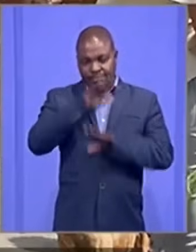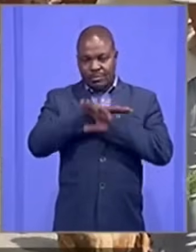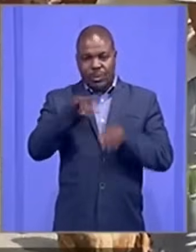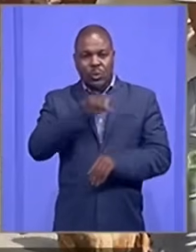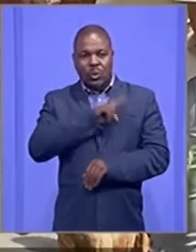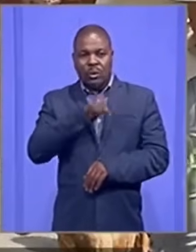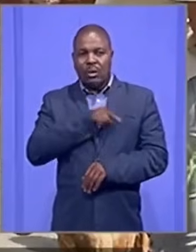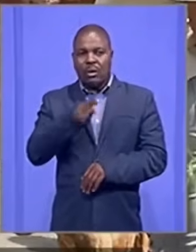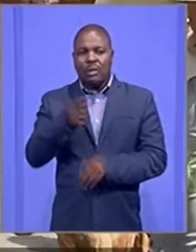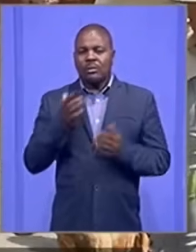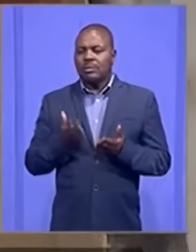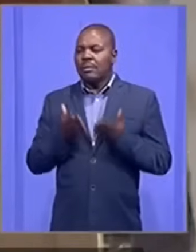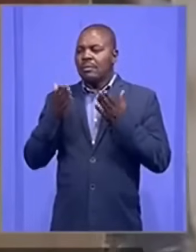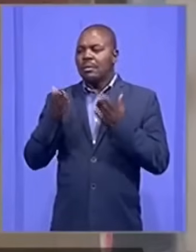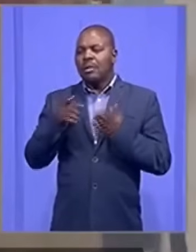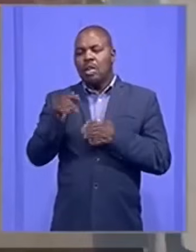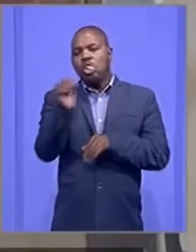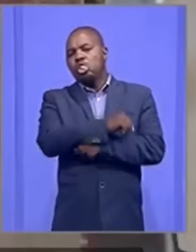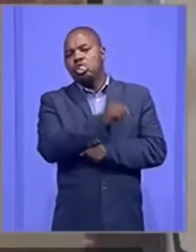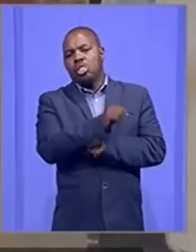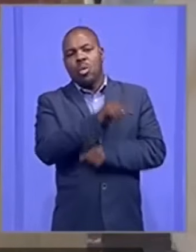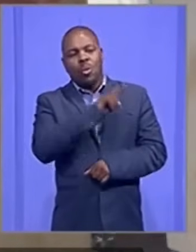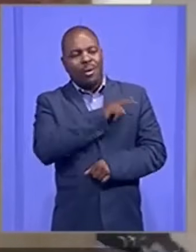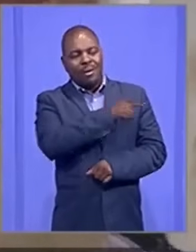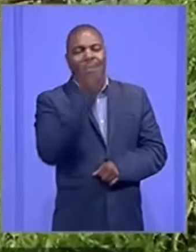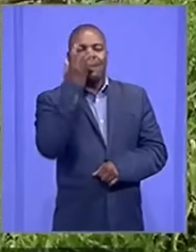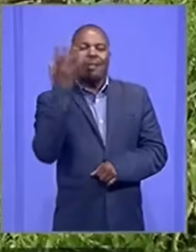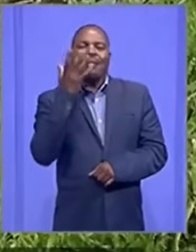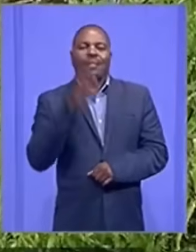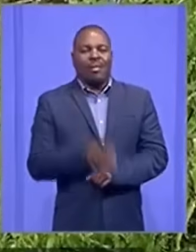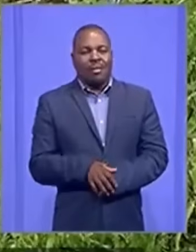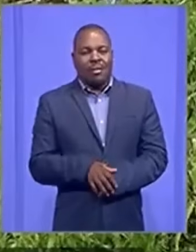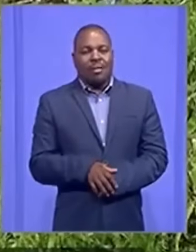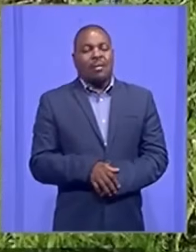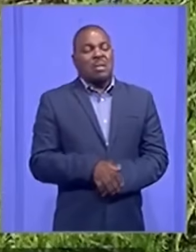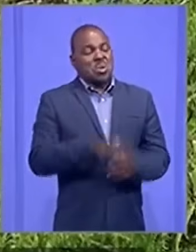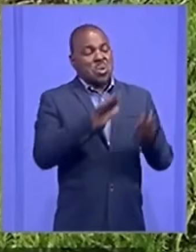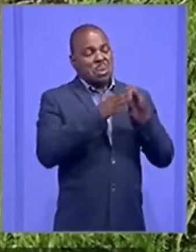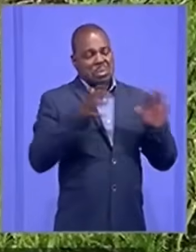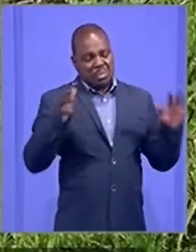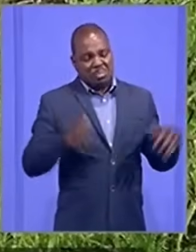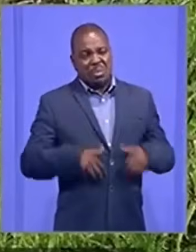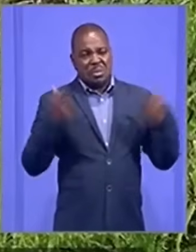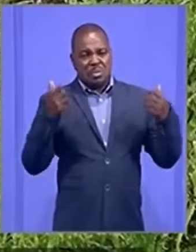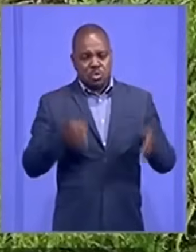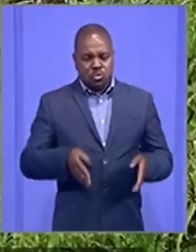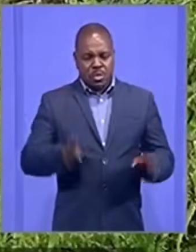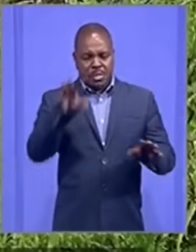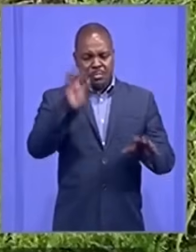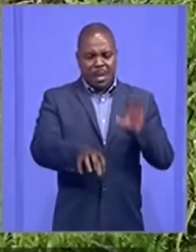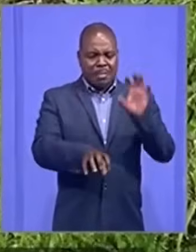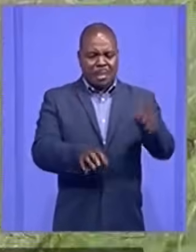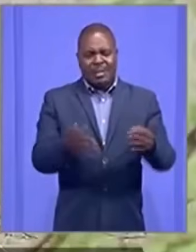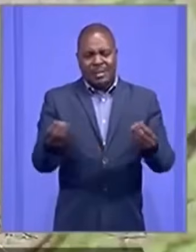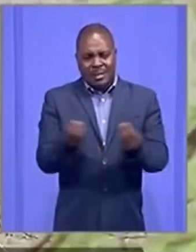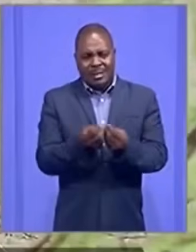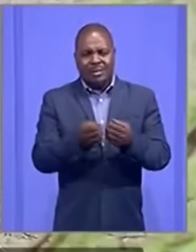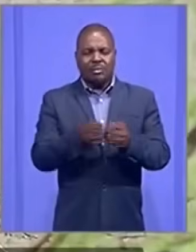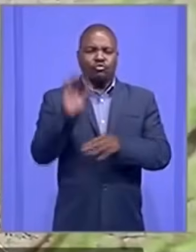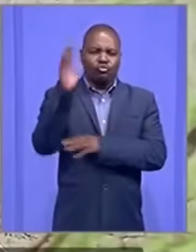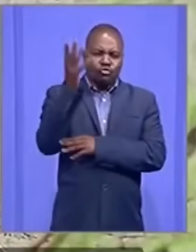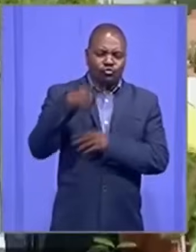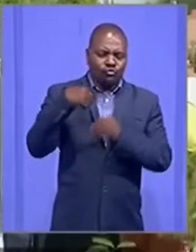ka thoko phanong ya ditshebeletso ka ha e le batho ba mmala ba ai ba kgenneng ba ile ba kwala ditsela ka majwe difate le